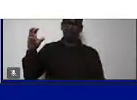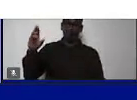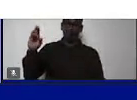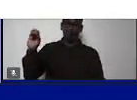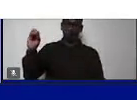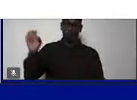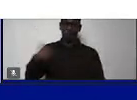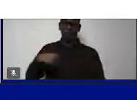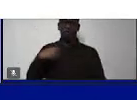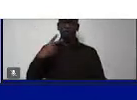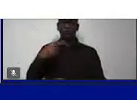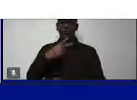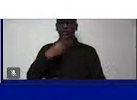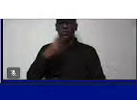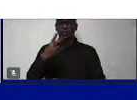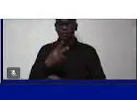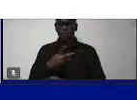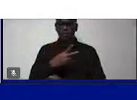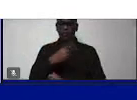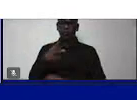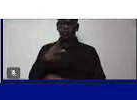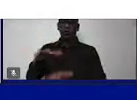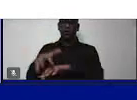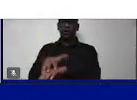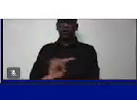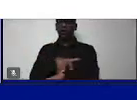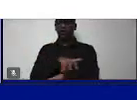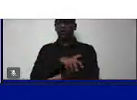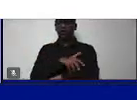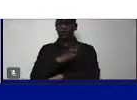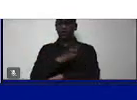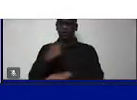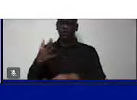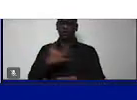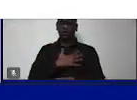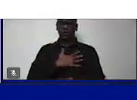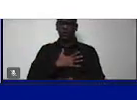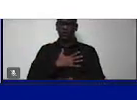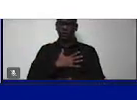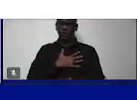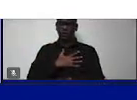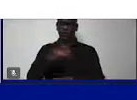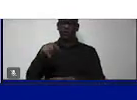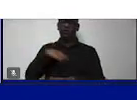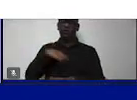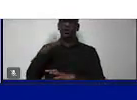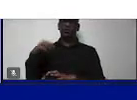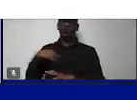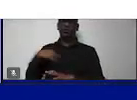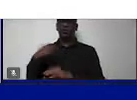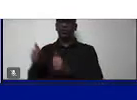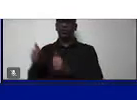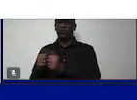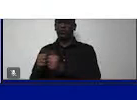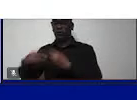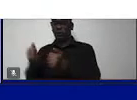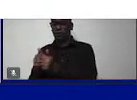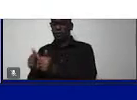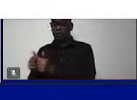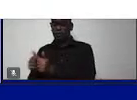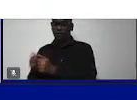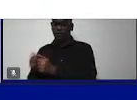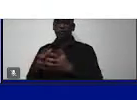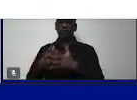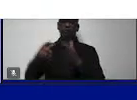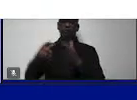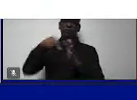zooming, you know, into agriculture, and I like the fact that my colleagues actually have really given a broader context in